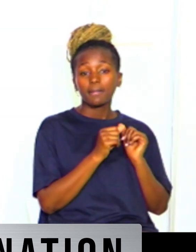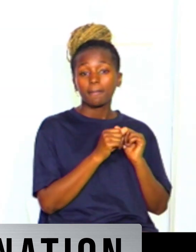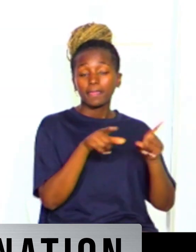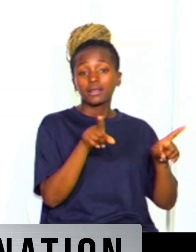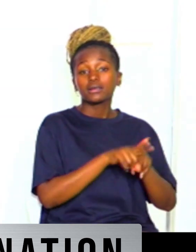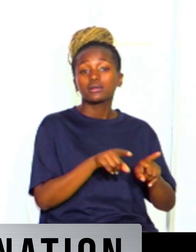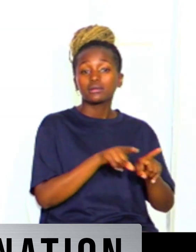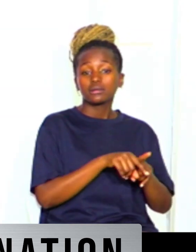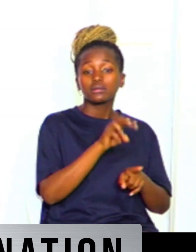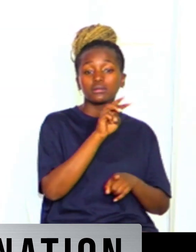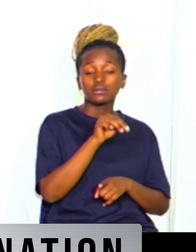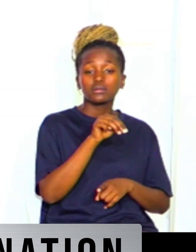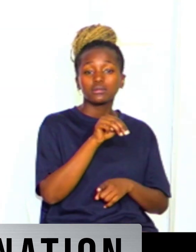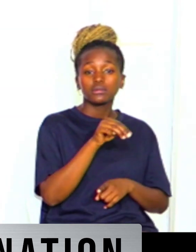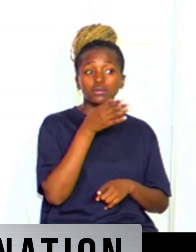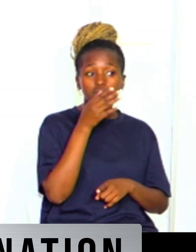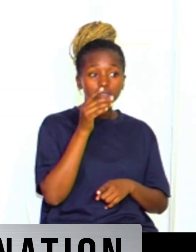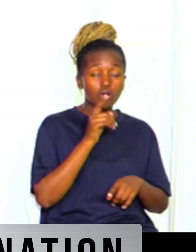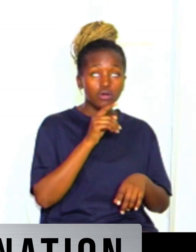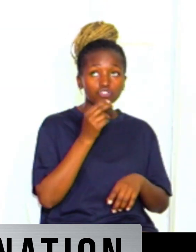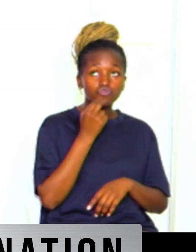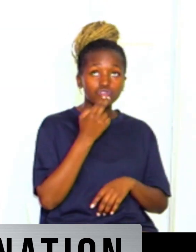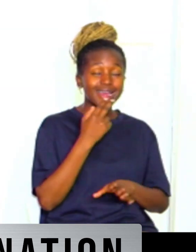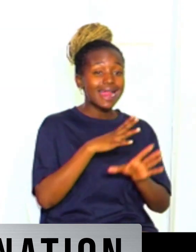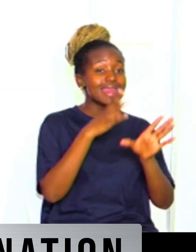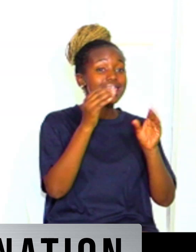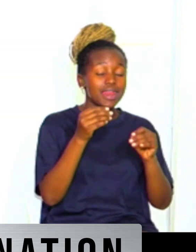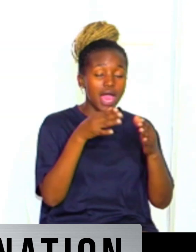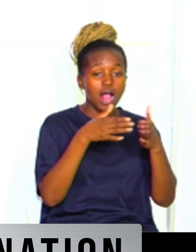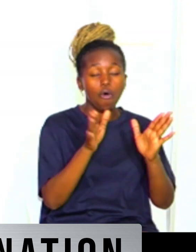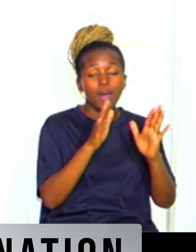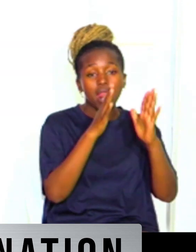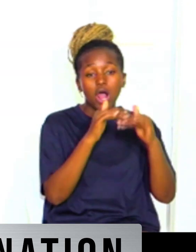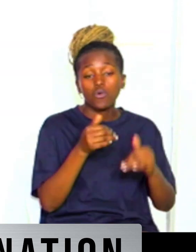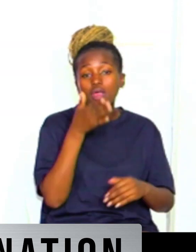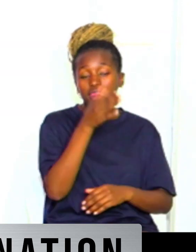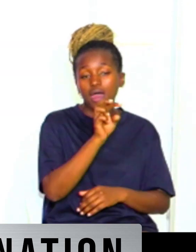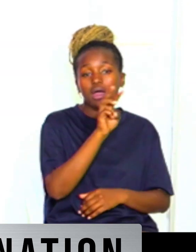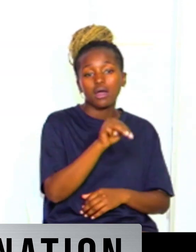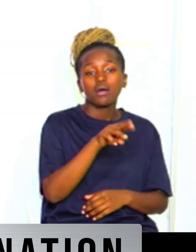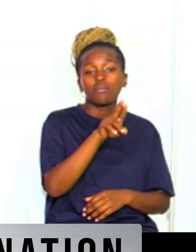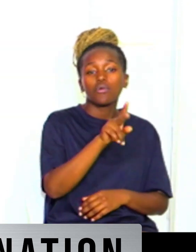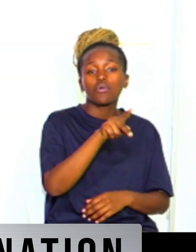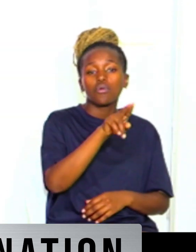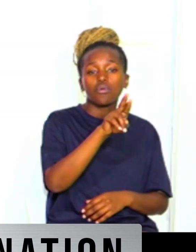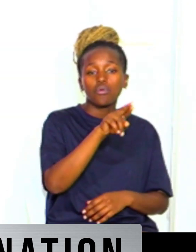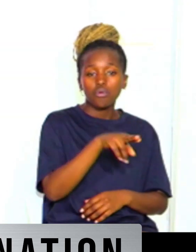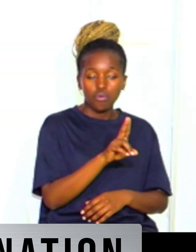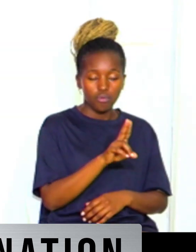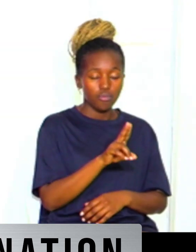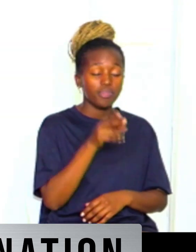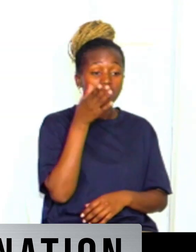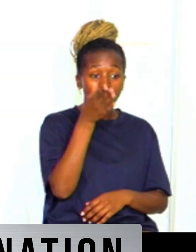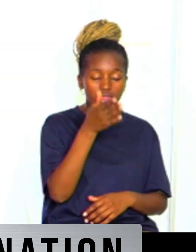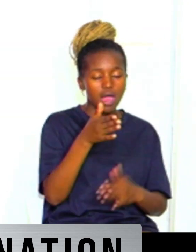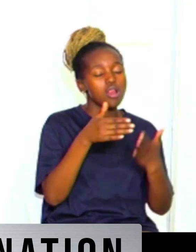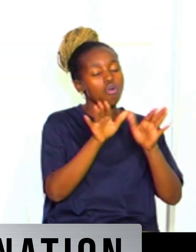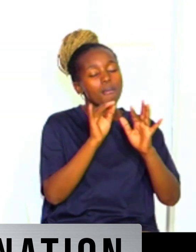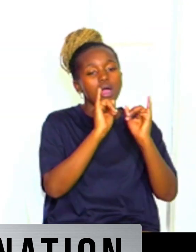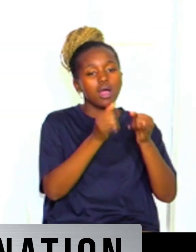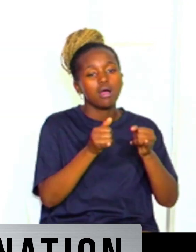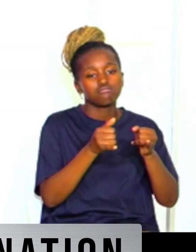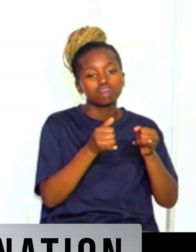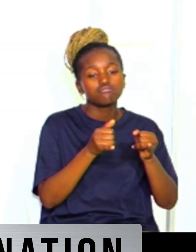alikuwa na amefungua mahao pale Mkuru kwa Jenga. It means that the president is really trying. Okay. Anajaribu